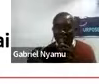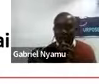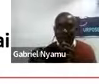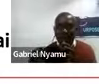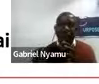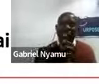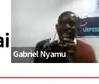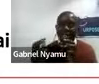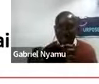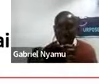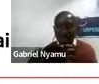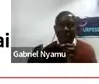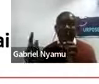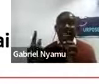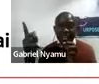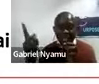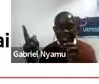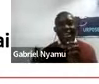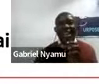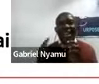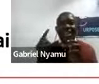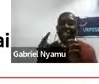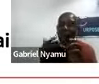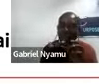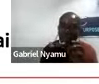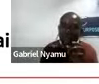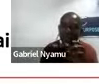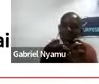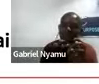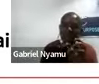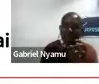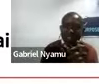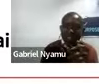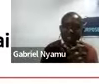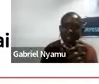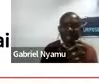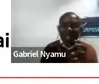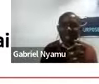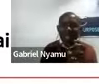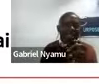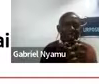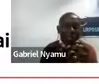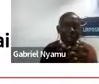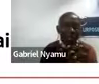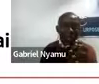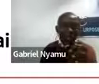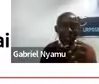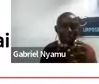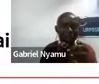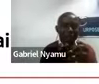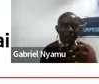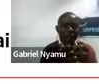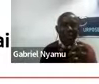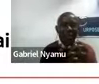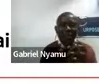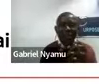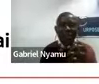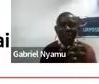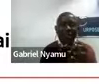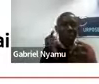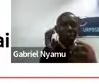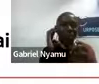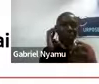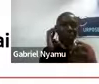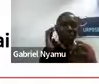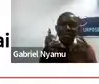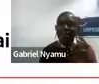encouragement. I want to start a counseling because the world needs it. There's what you love, what you call the passion. And that's a very selfish thing. I'm going to talk about it briefly because